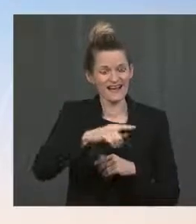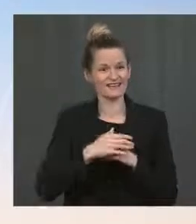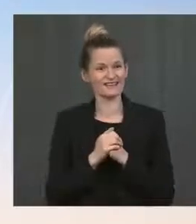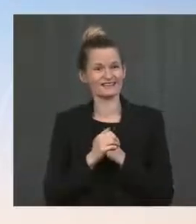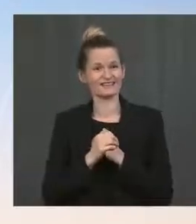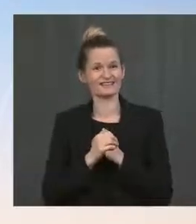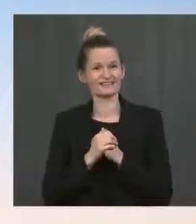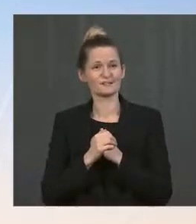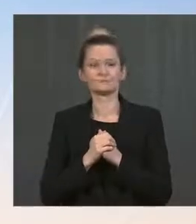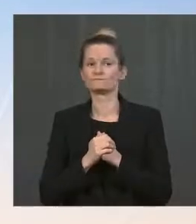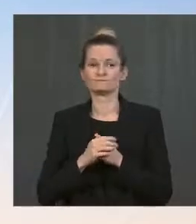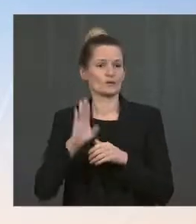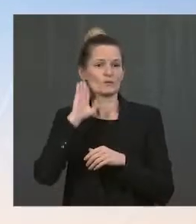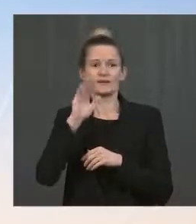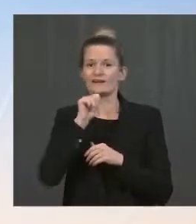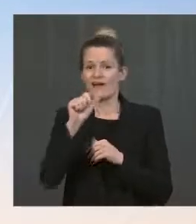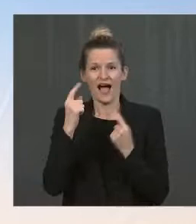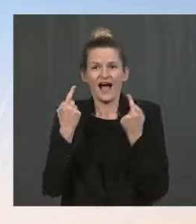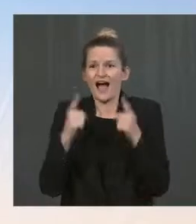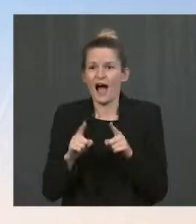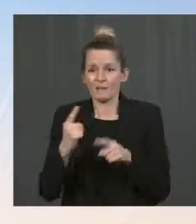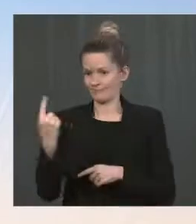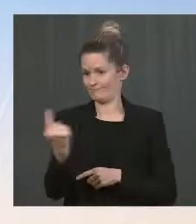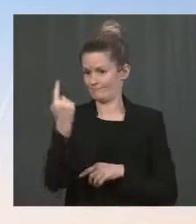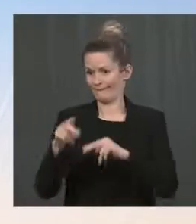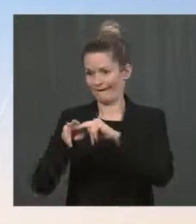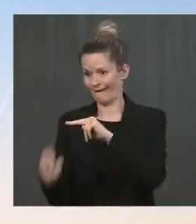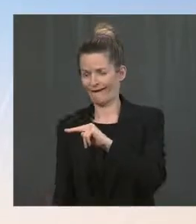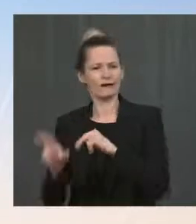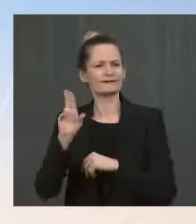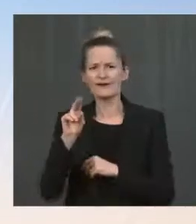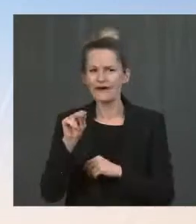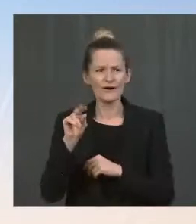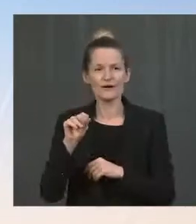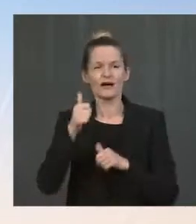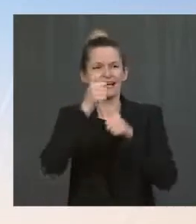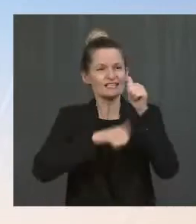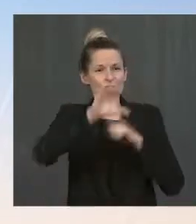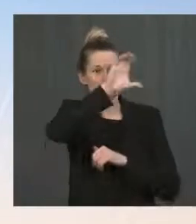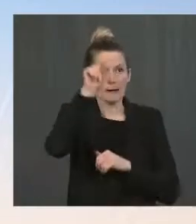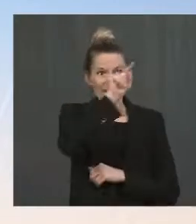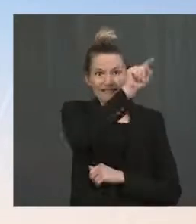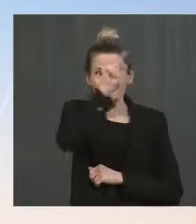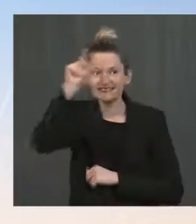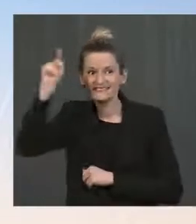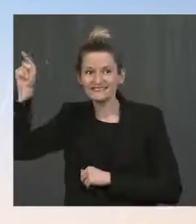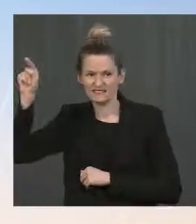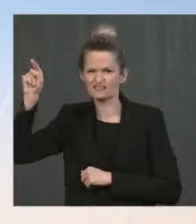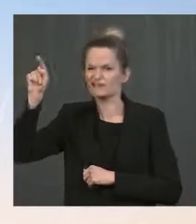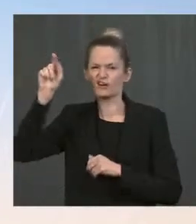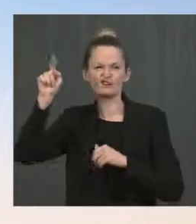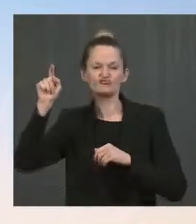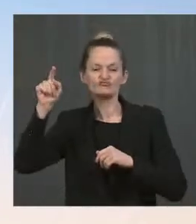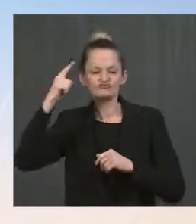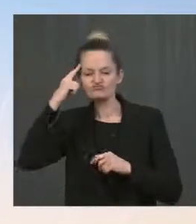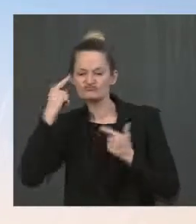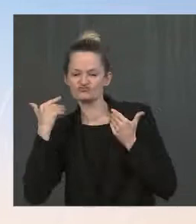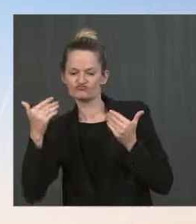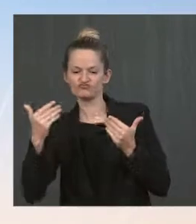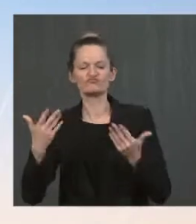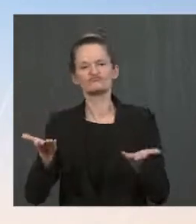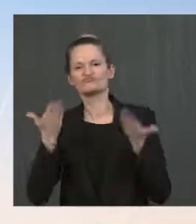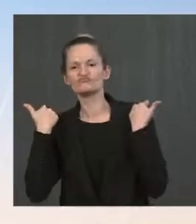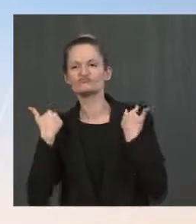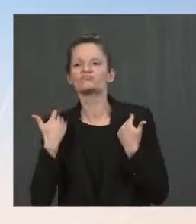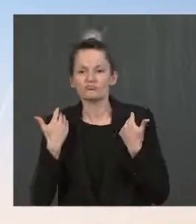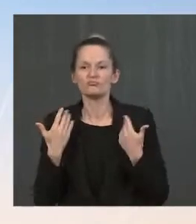are not happening in isolation, and that companies are making decisions to drive these price increases. At the end of the day, what we want to do is work with industry to